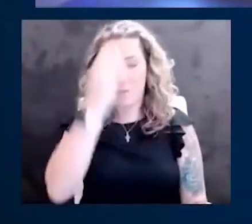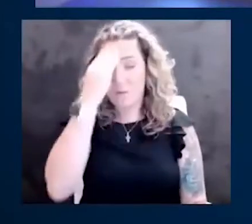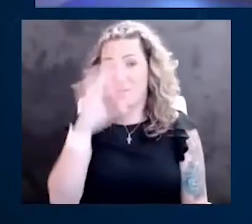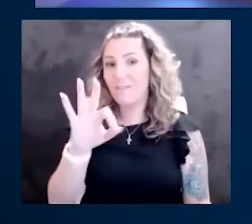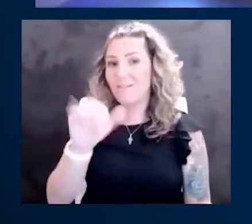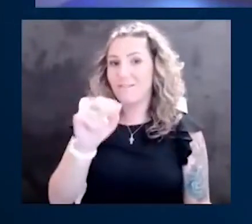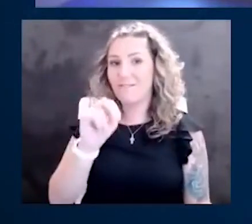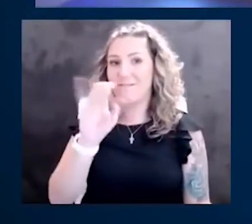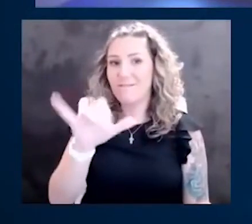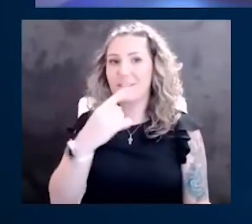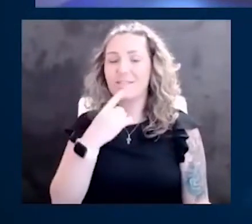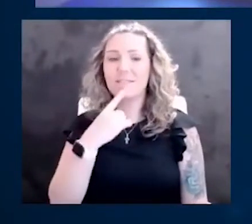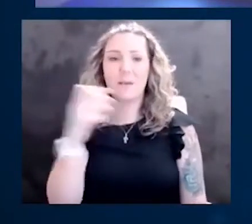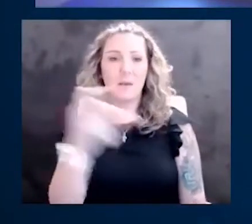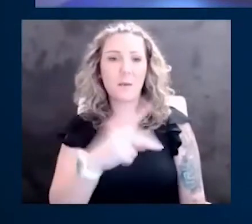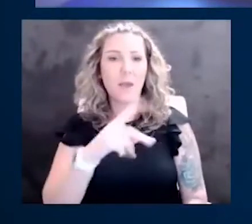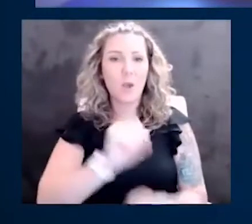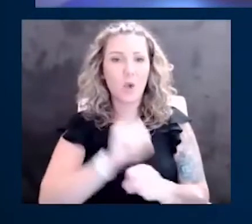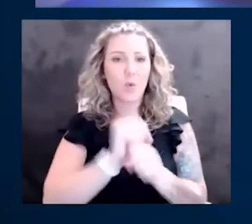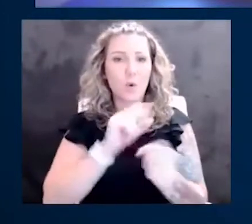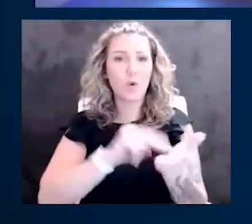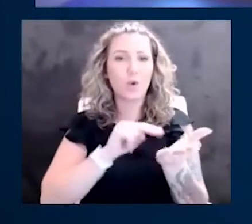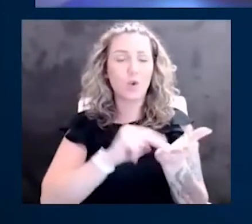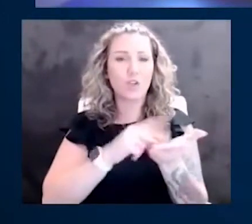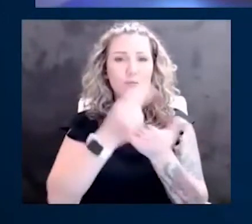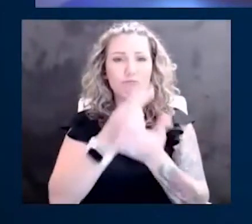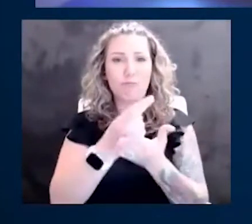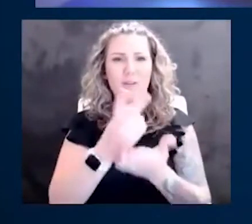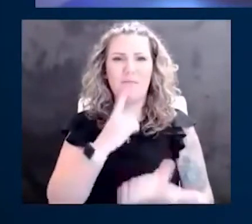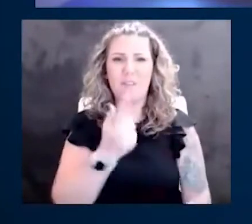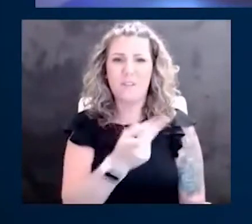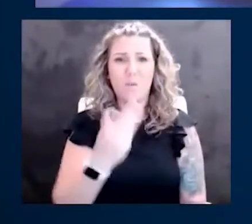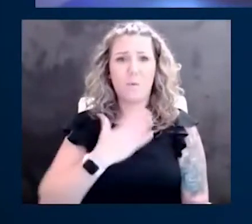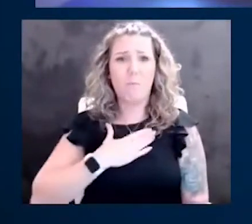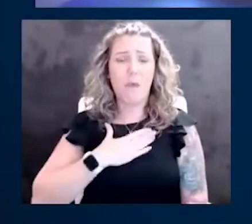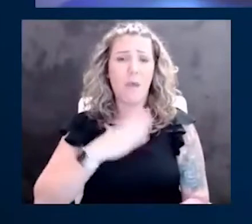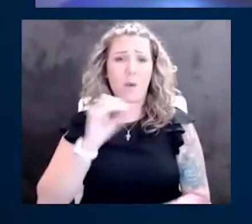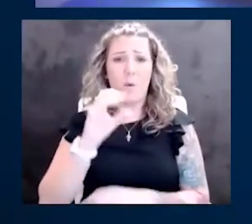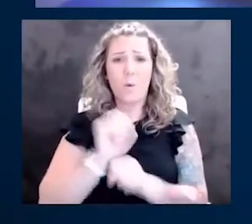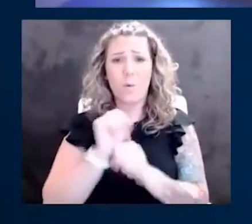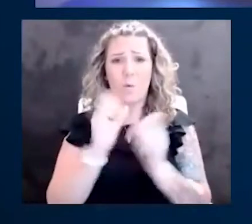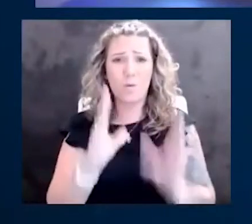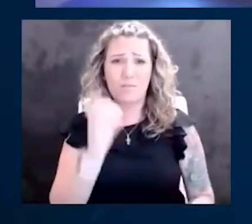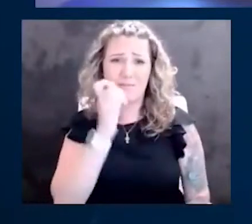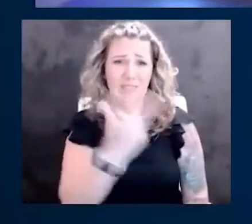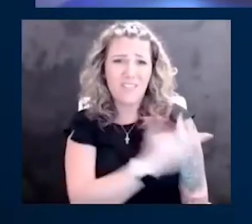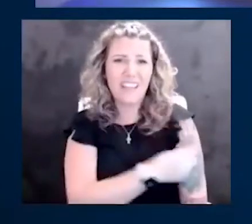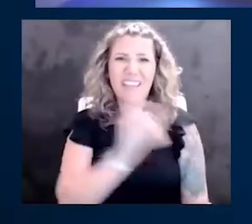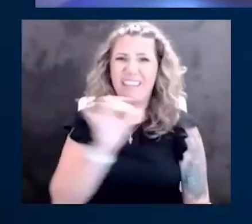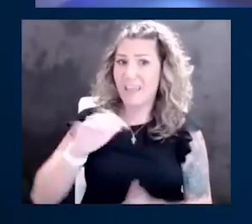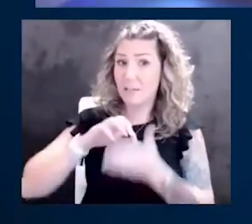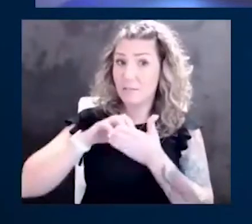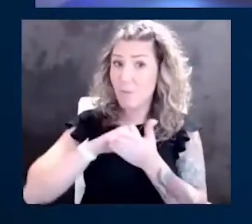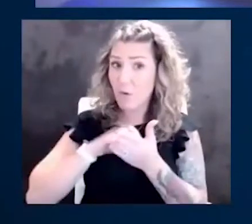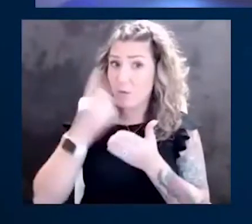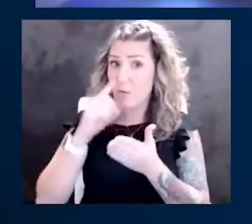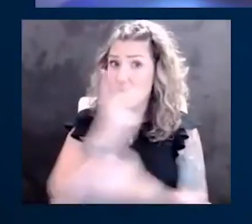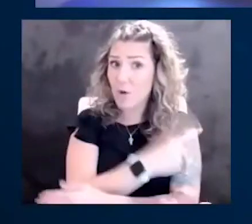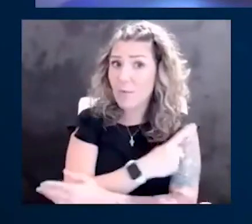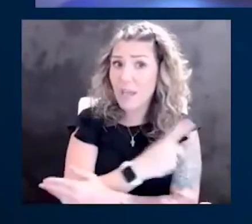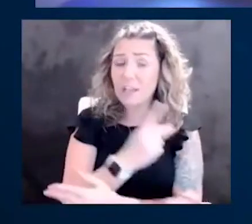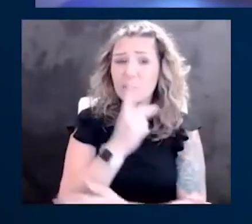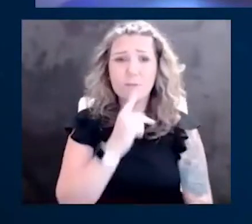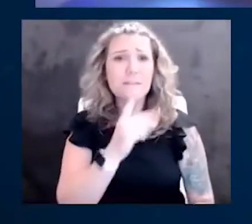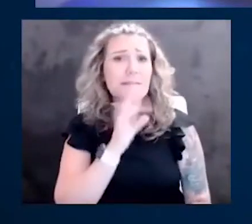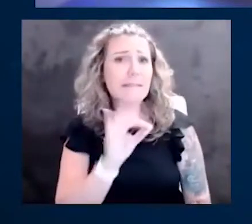back to work at a nursing rehab where some of my colleagues won't vaccinate. Isn't that vulnerable to the patients? Some are in their 90s,